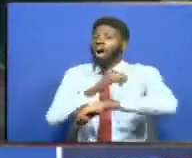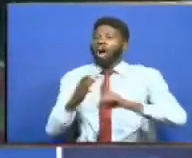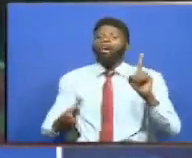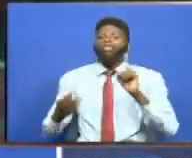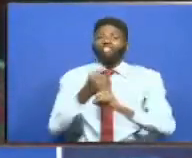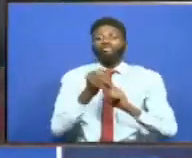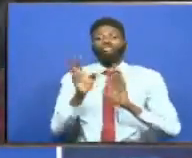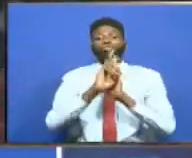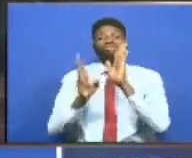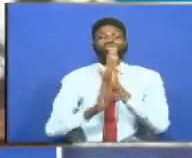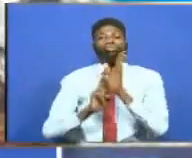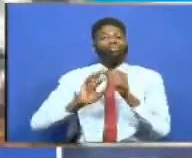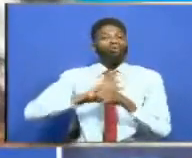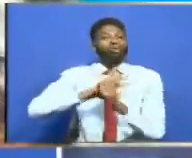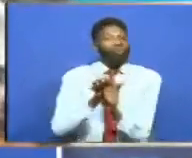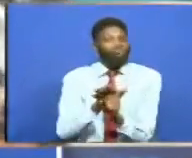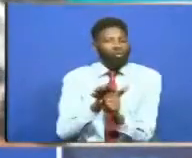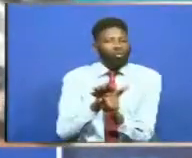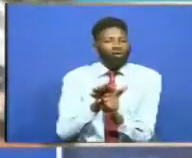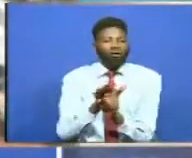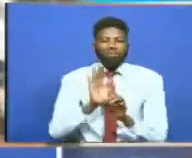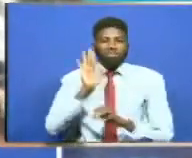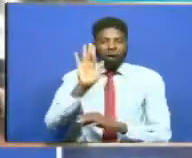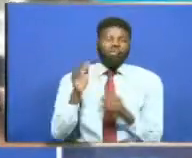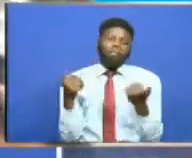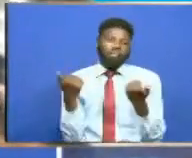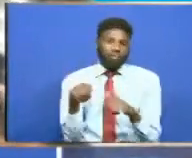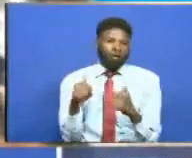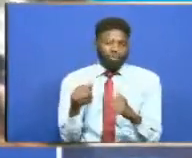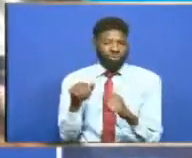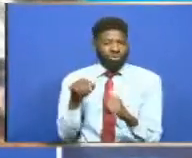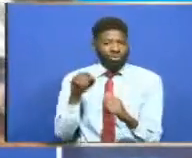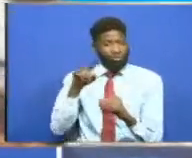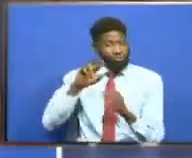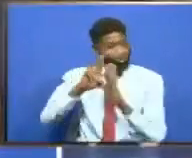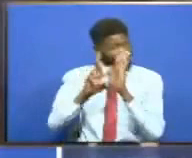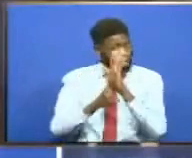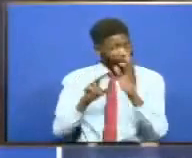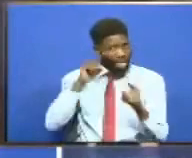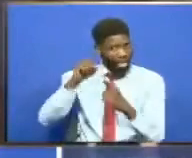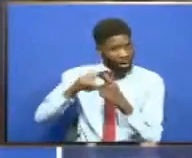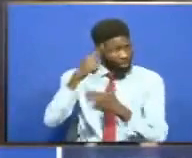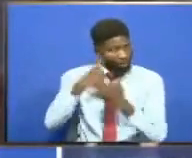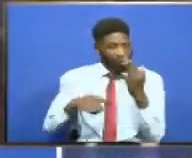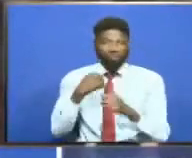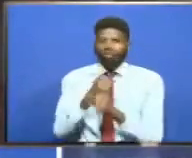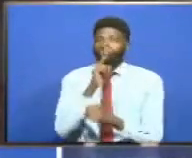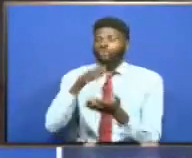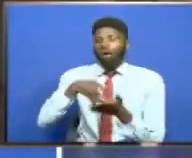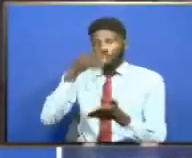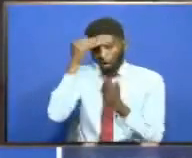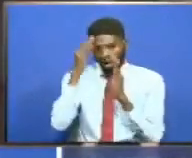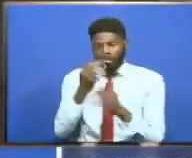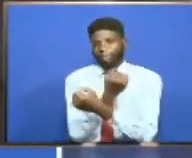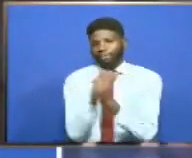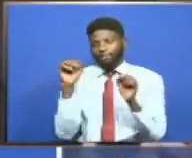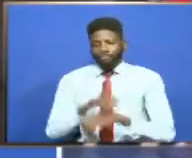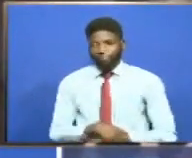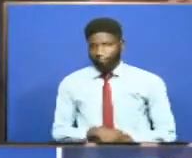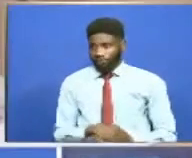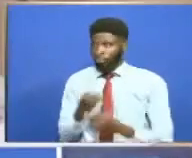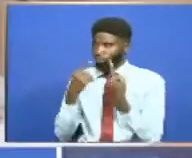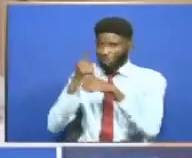to the COVID-19 safety protocols to ensure safety of learners. Speaking after leading a donation of personal protective